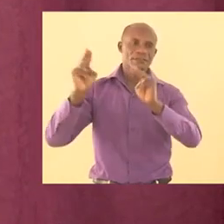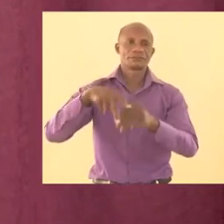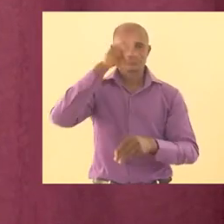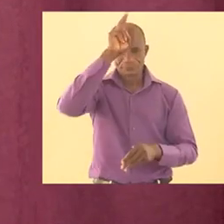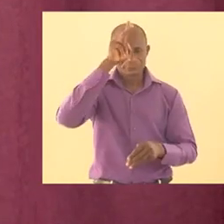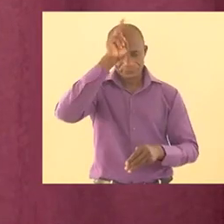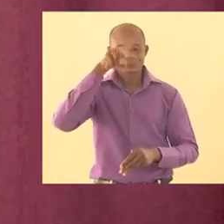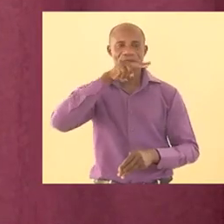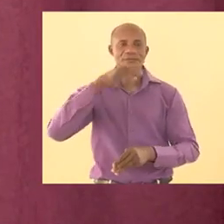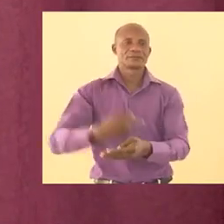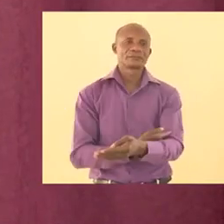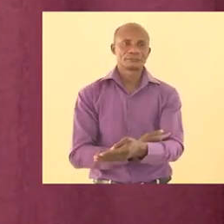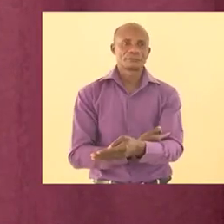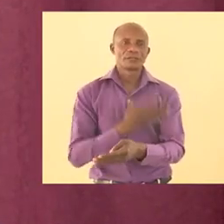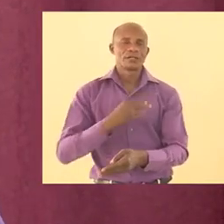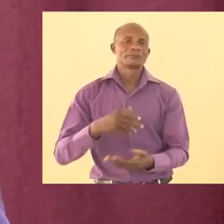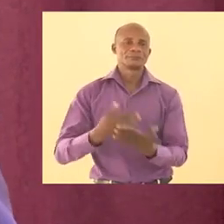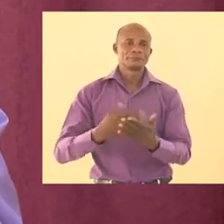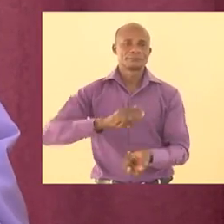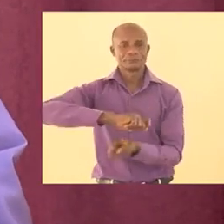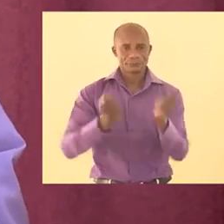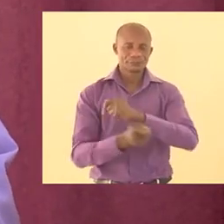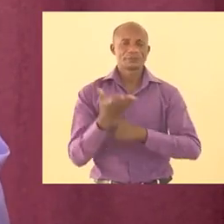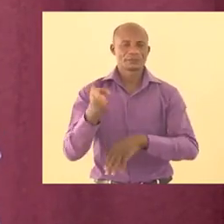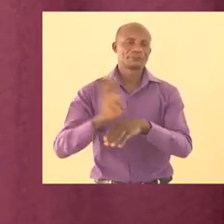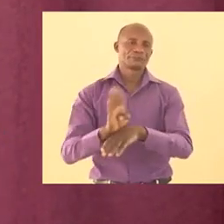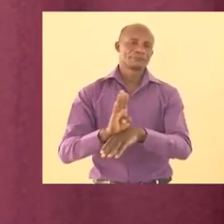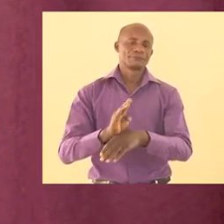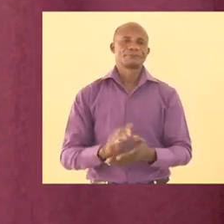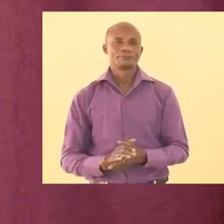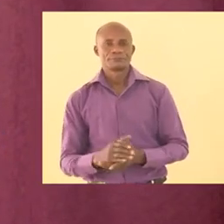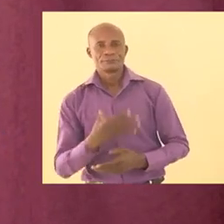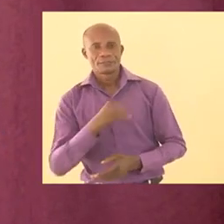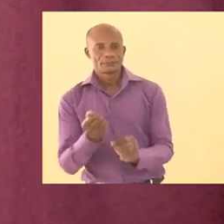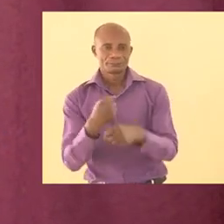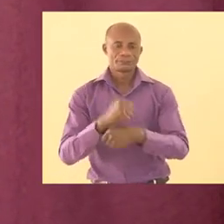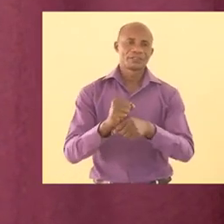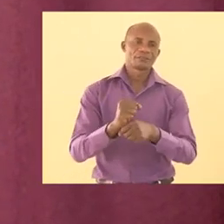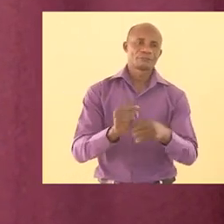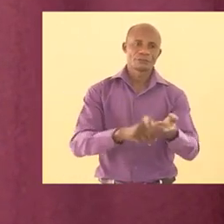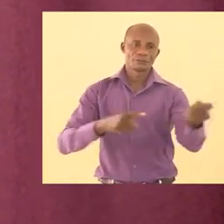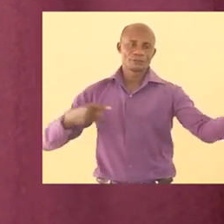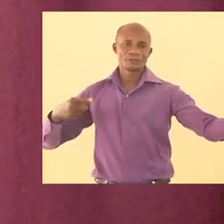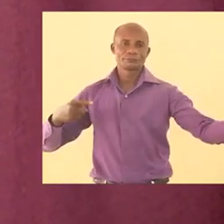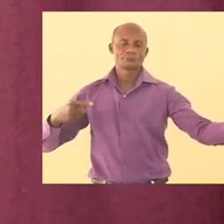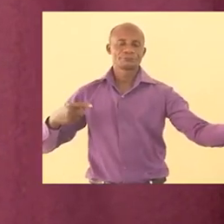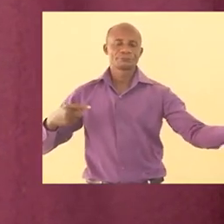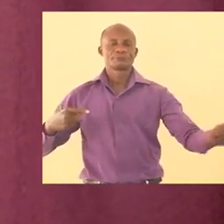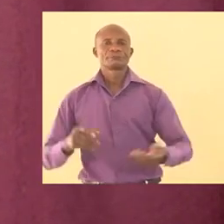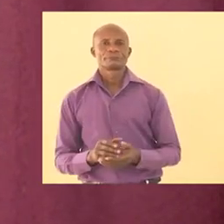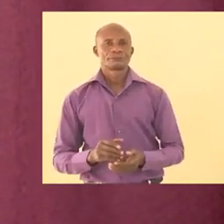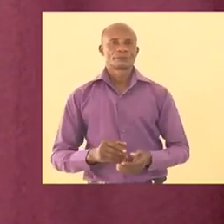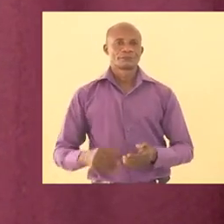oxen and sheep and pigeons, and the money changers at their business. And making a whip